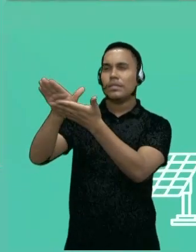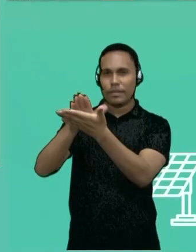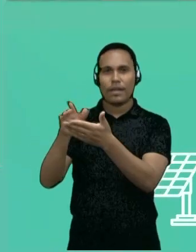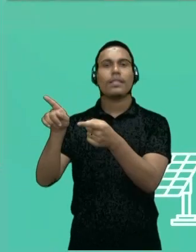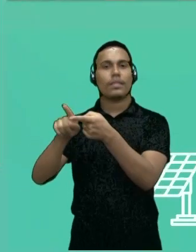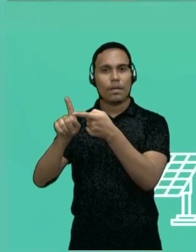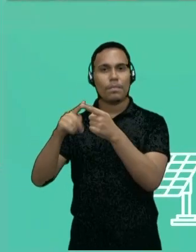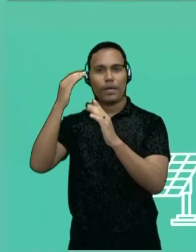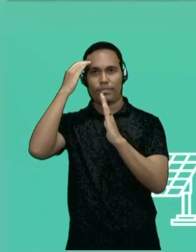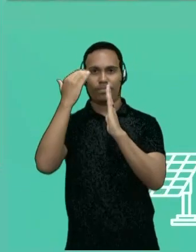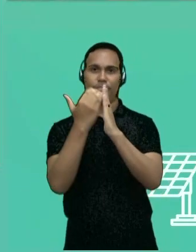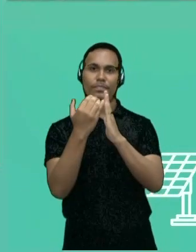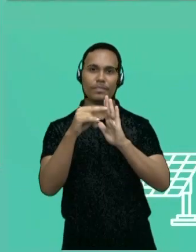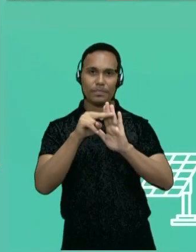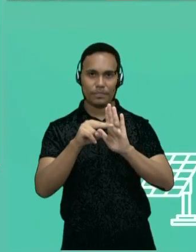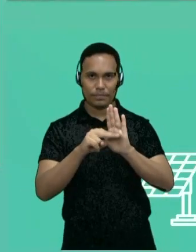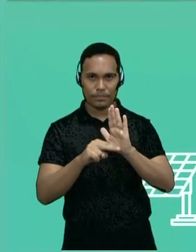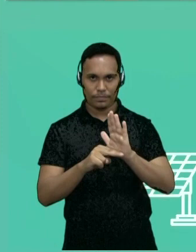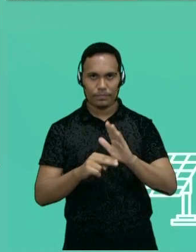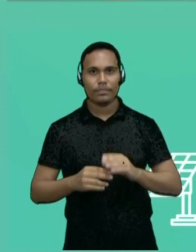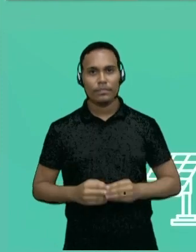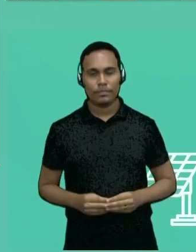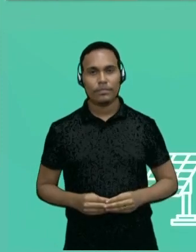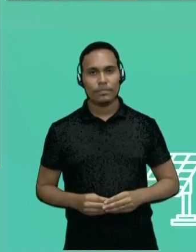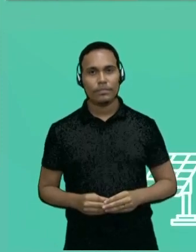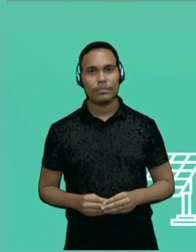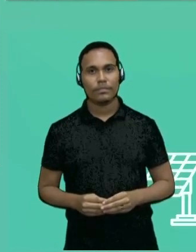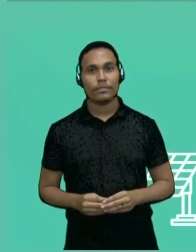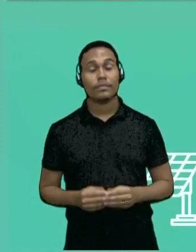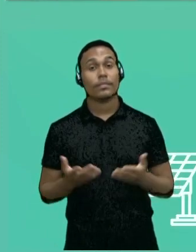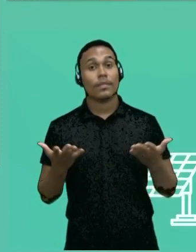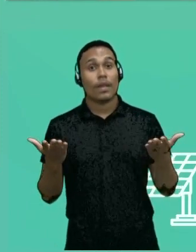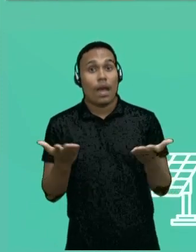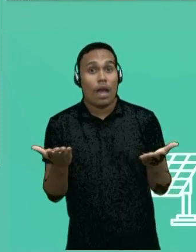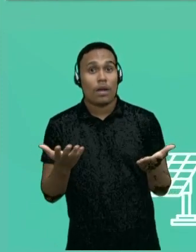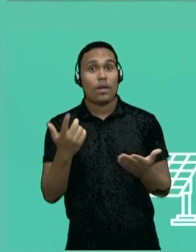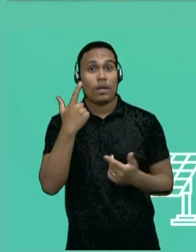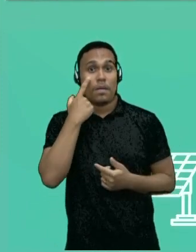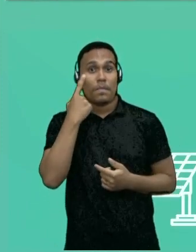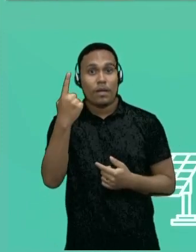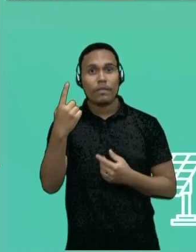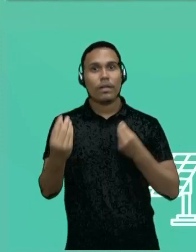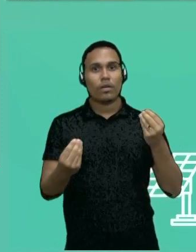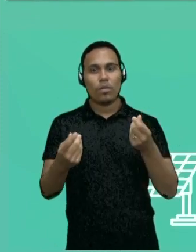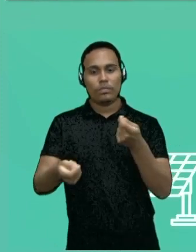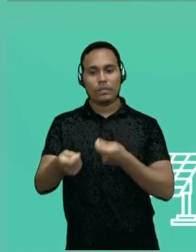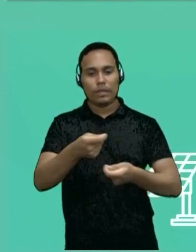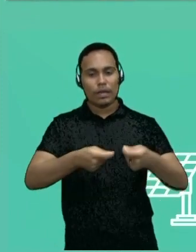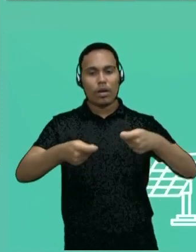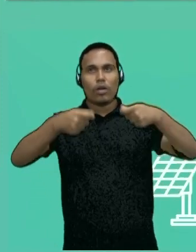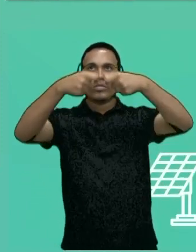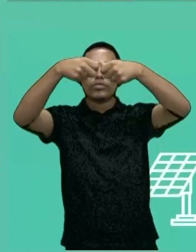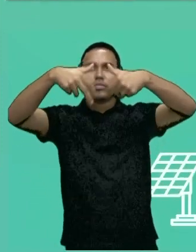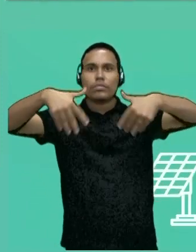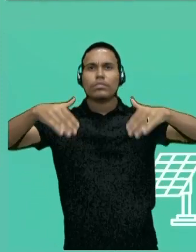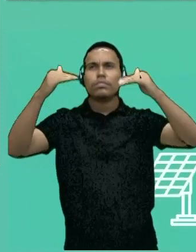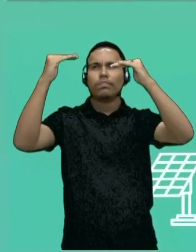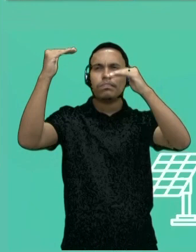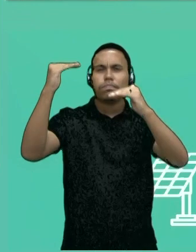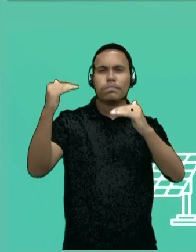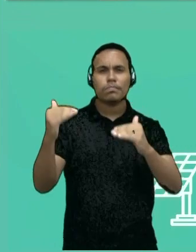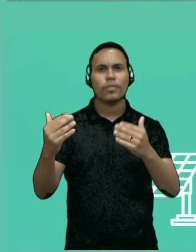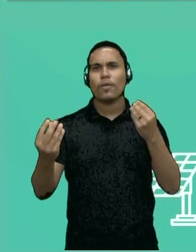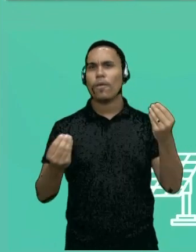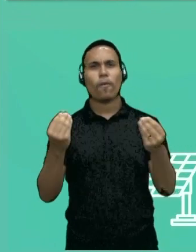Moving on to the UK's hydrogen supply chain and how it can support both the deployment of low carbon hydrogen in the UK and